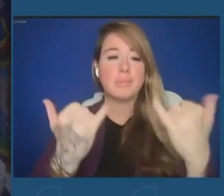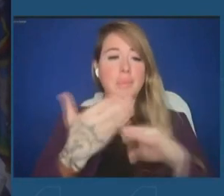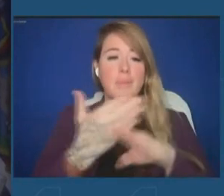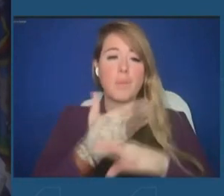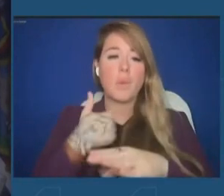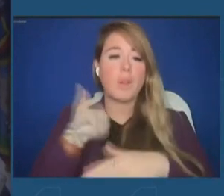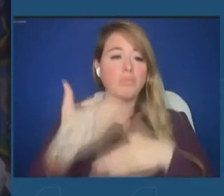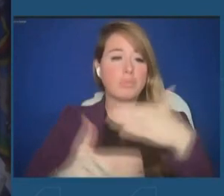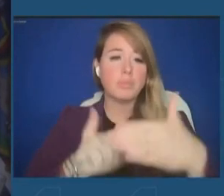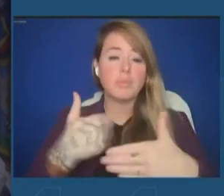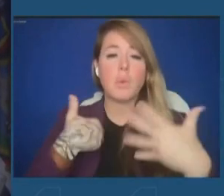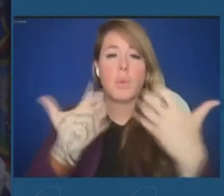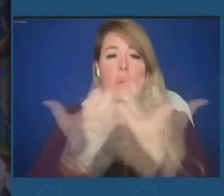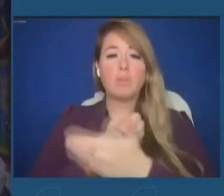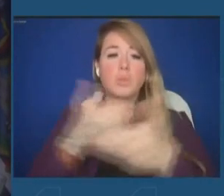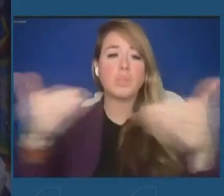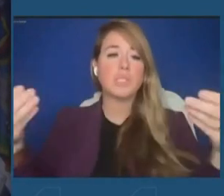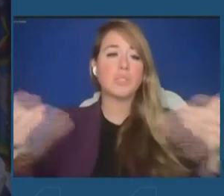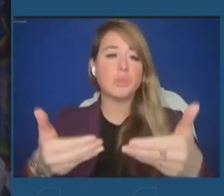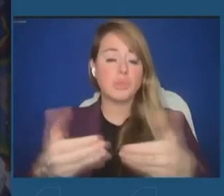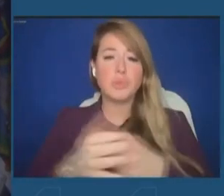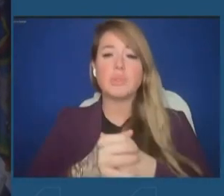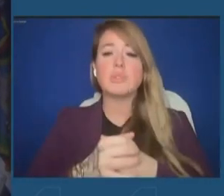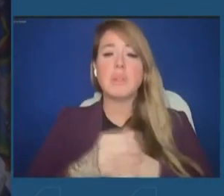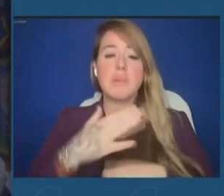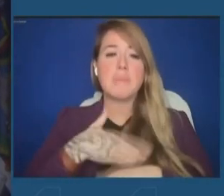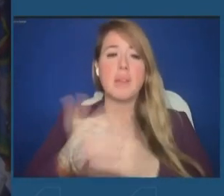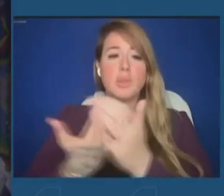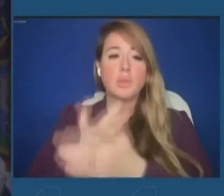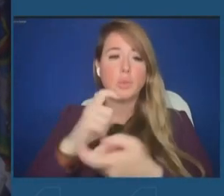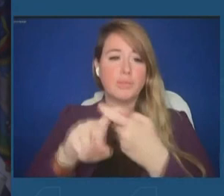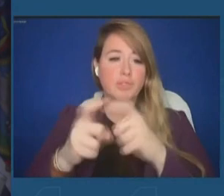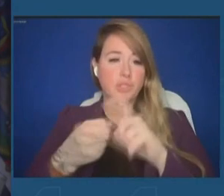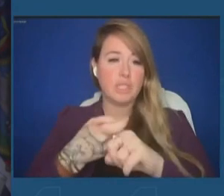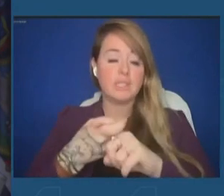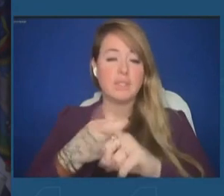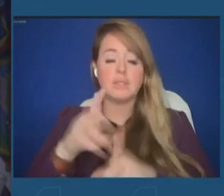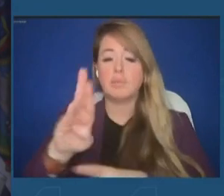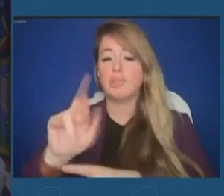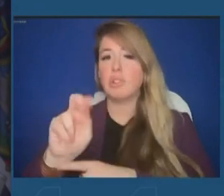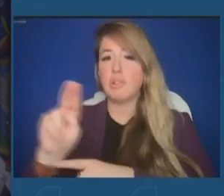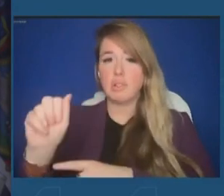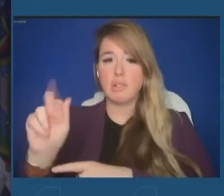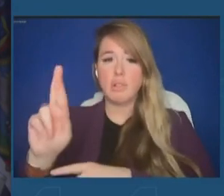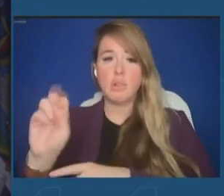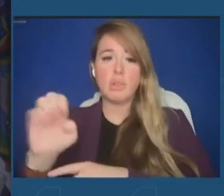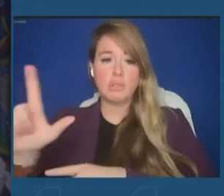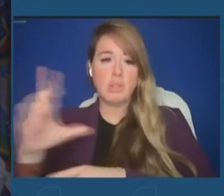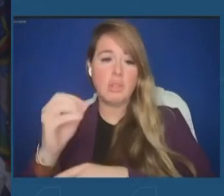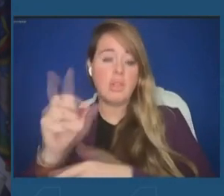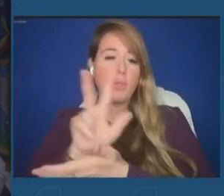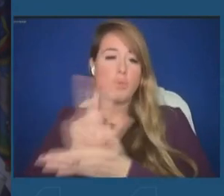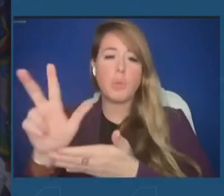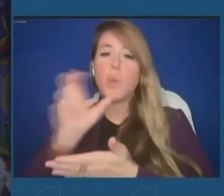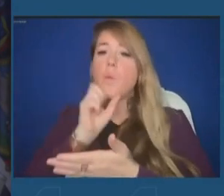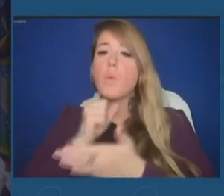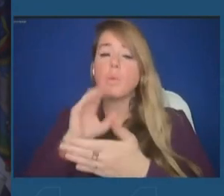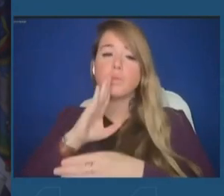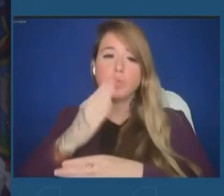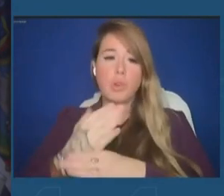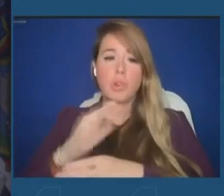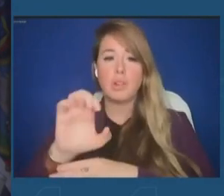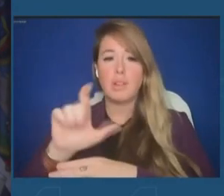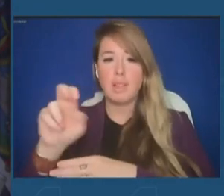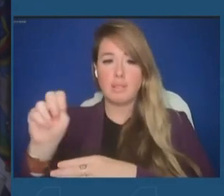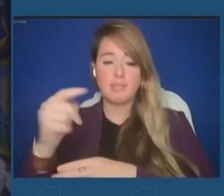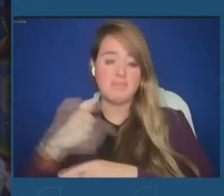want to introduce you to my new friend, Brianna Russell, and her three-week-old daughter, Ellen. I'm